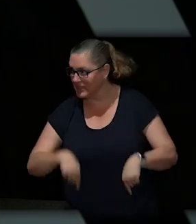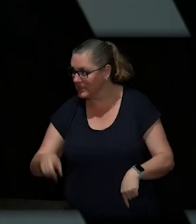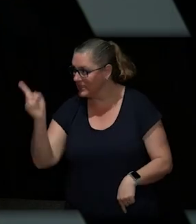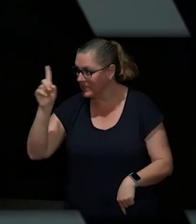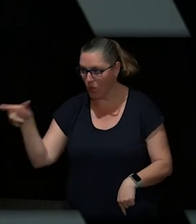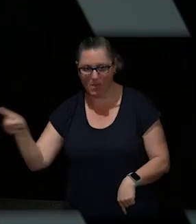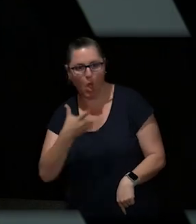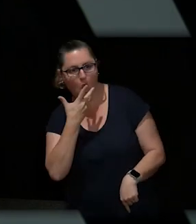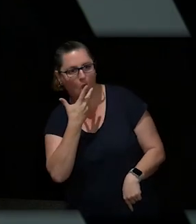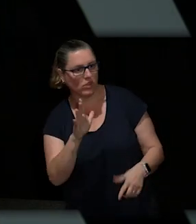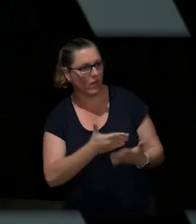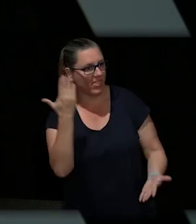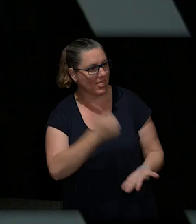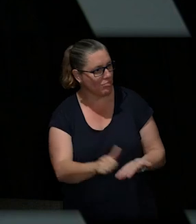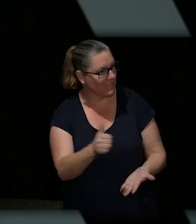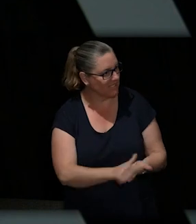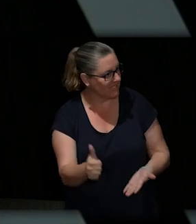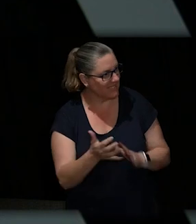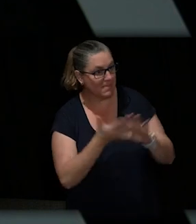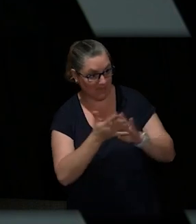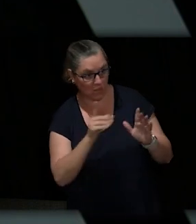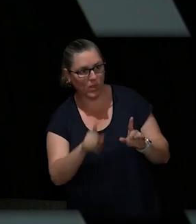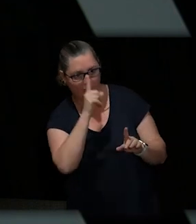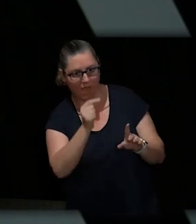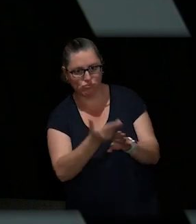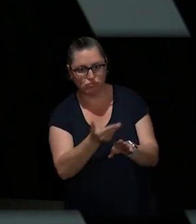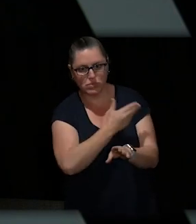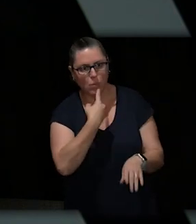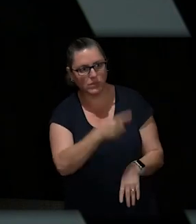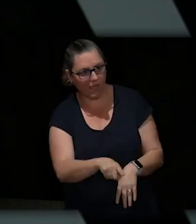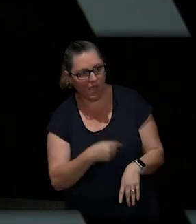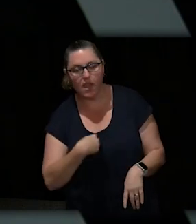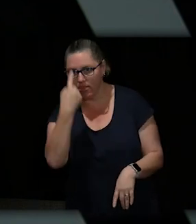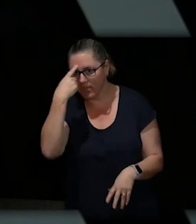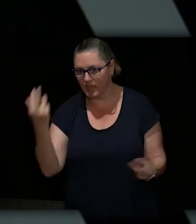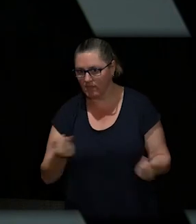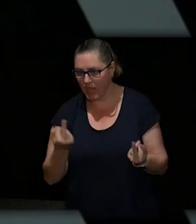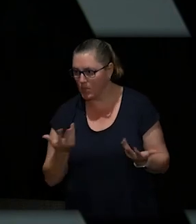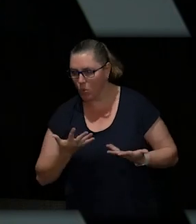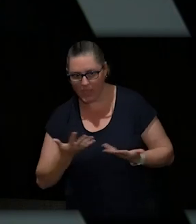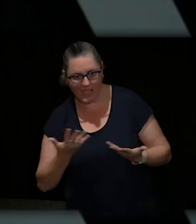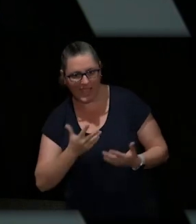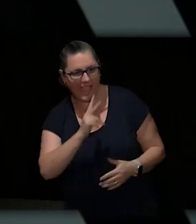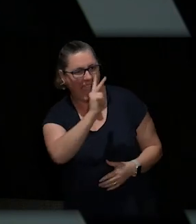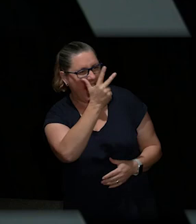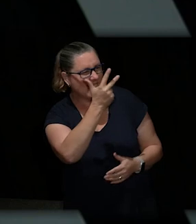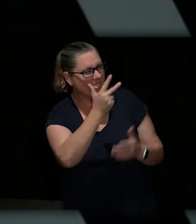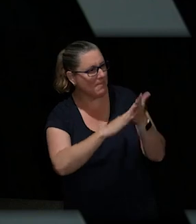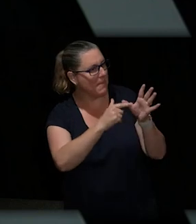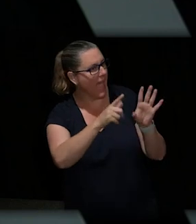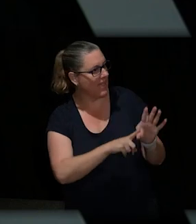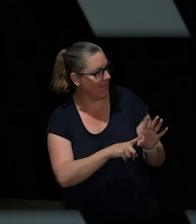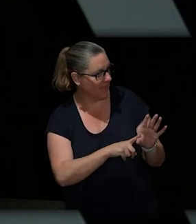But you can pre-order it, and I think it's available in on the 8th of May. So please